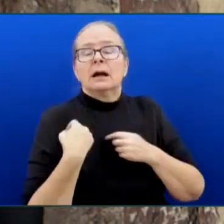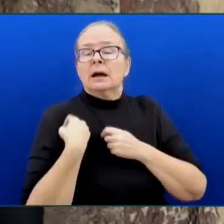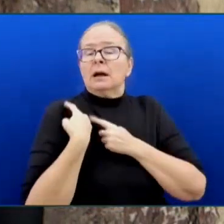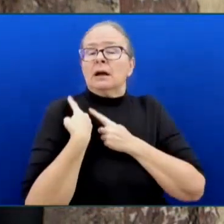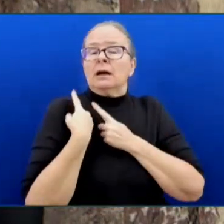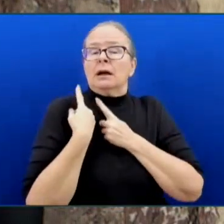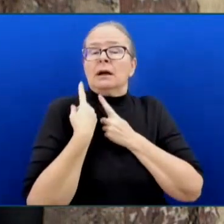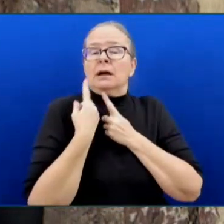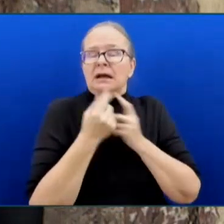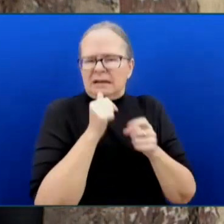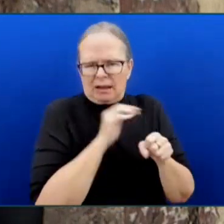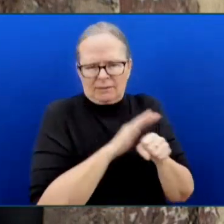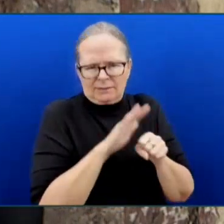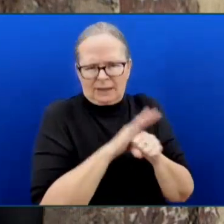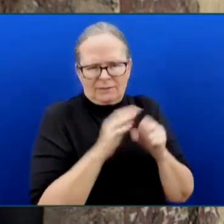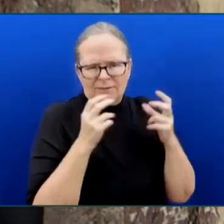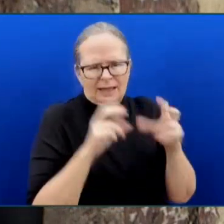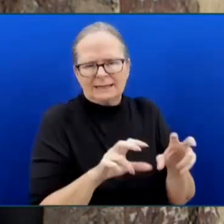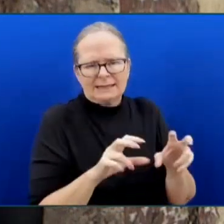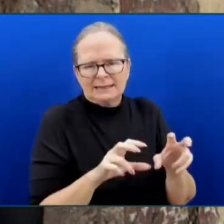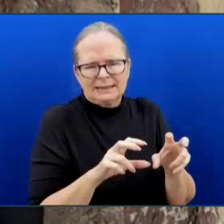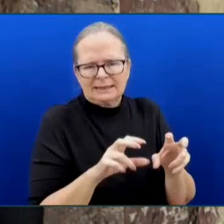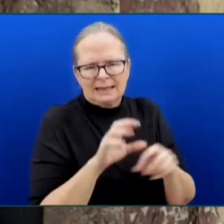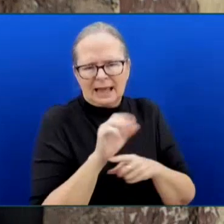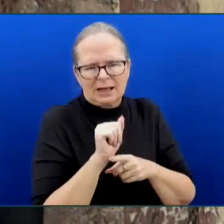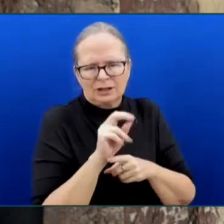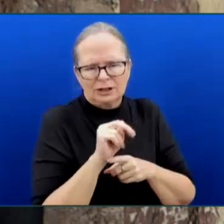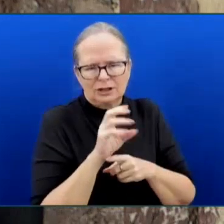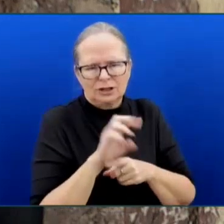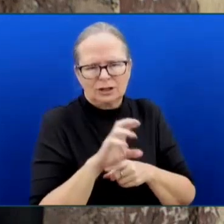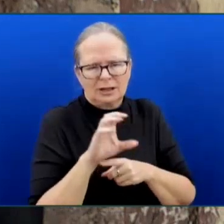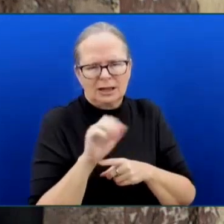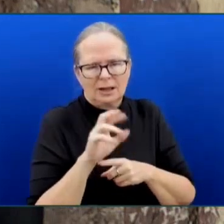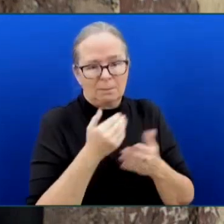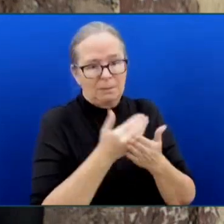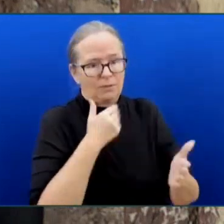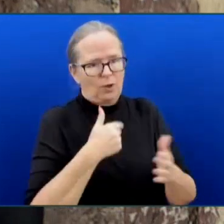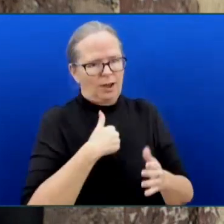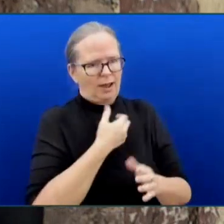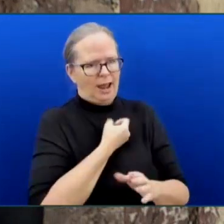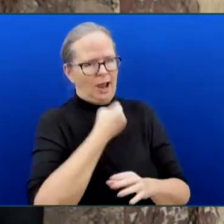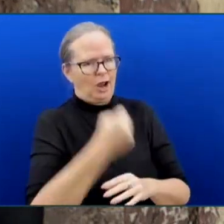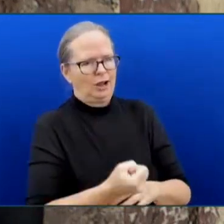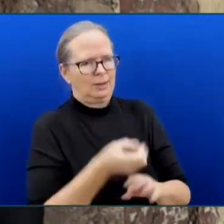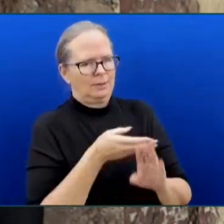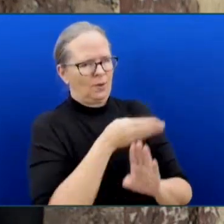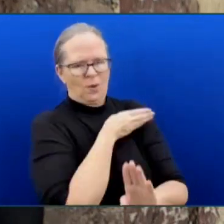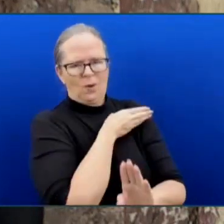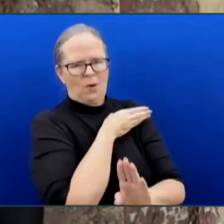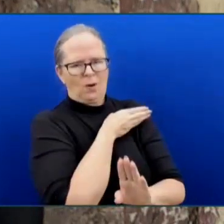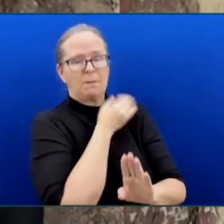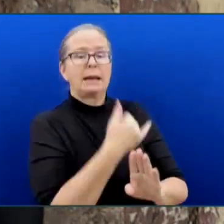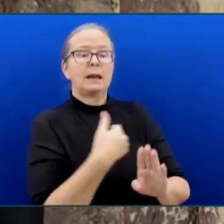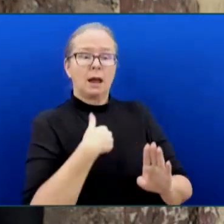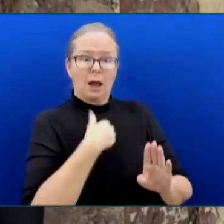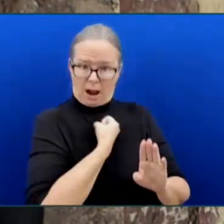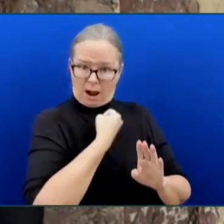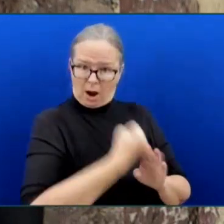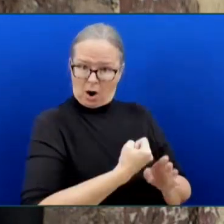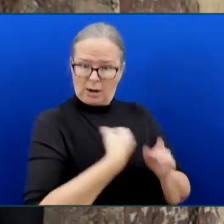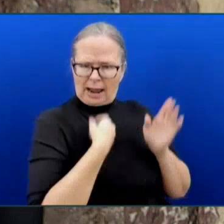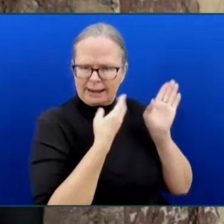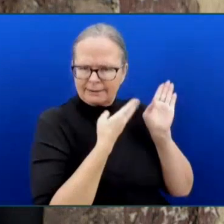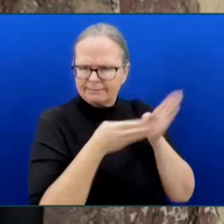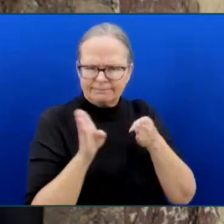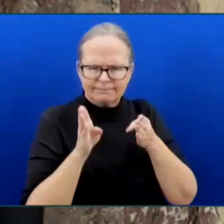prior to my becoming Minister of Health. We're going to continue to invest, continue to support people, because just the story raised by